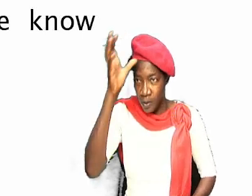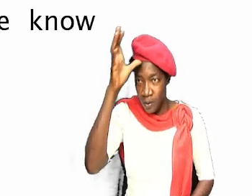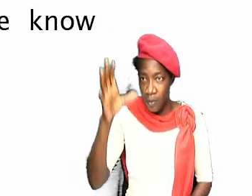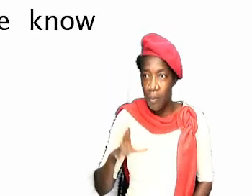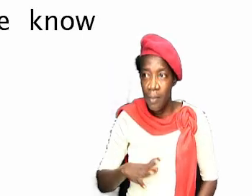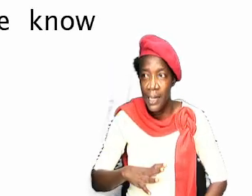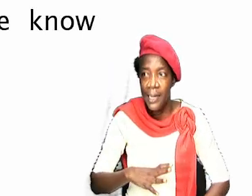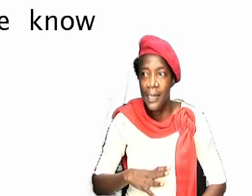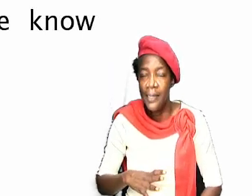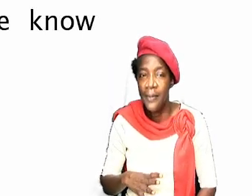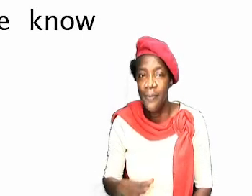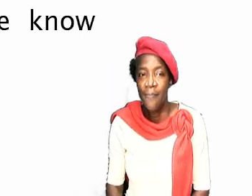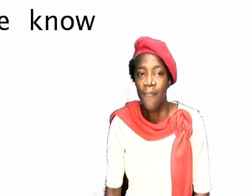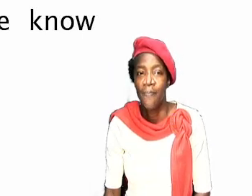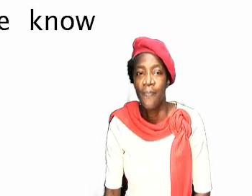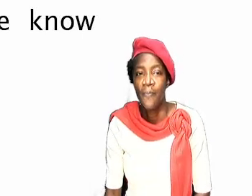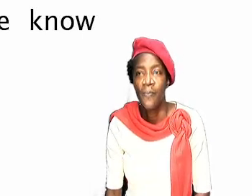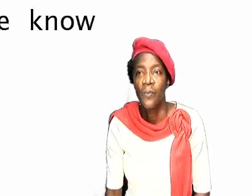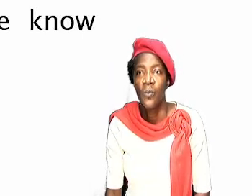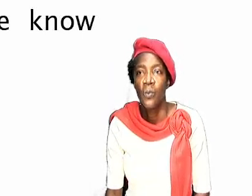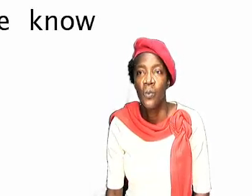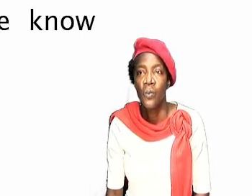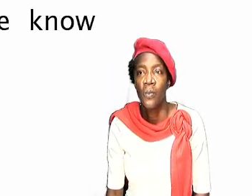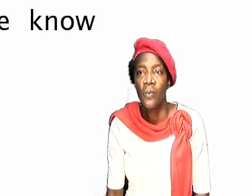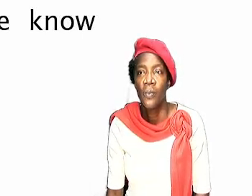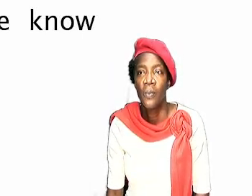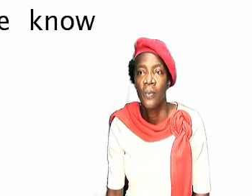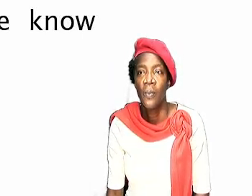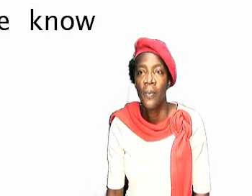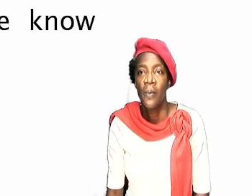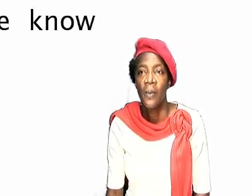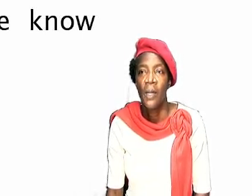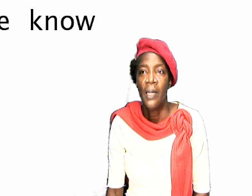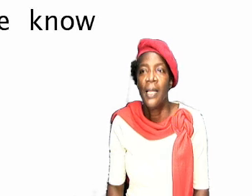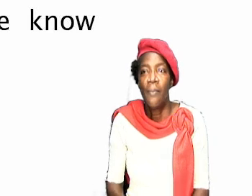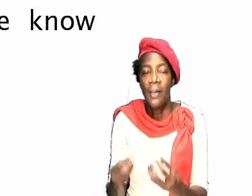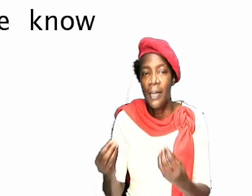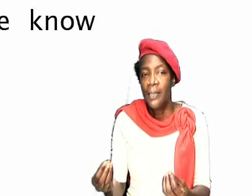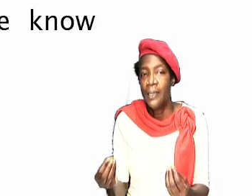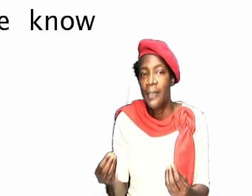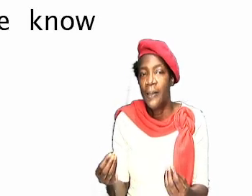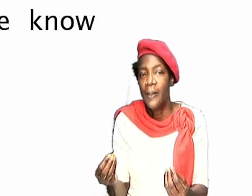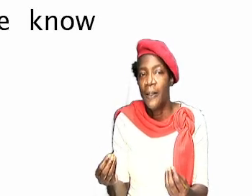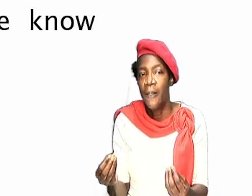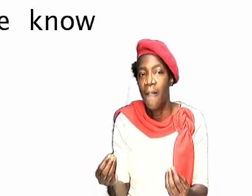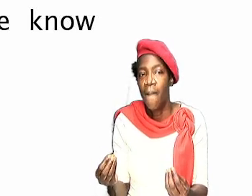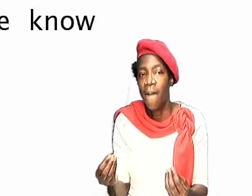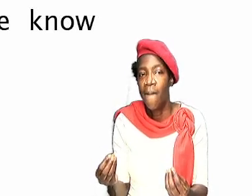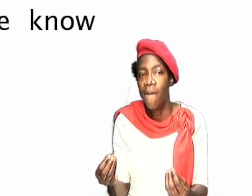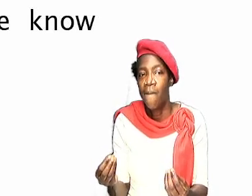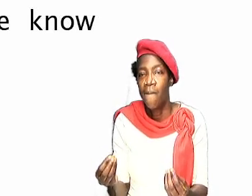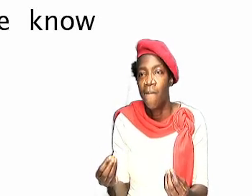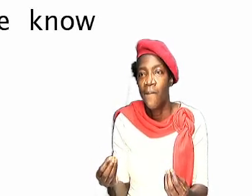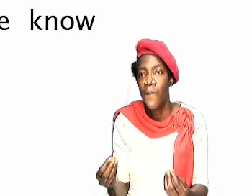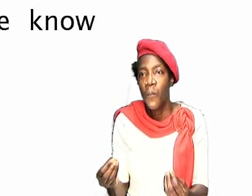And they were credited with heroic feats like